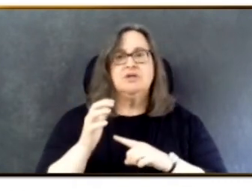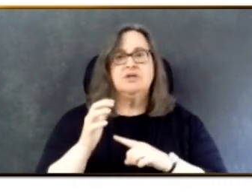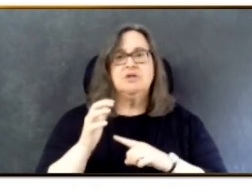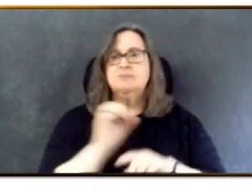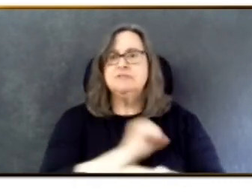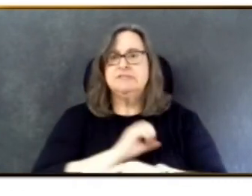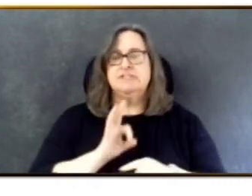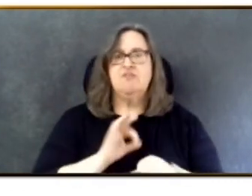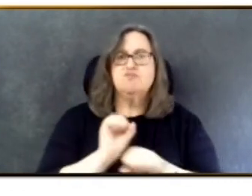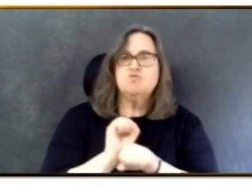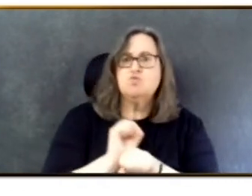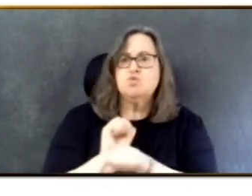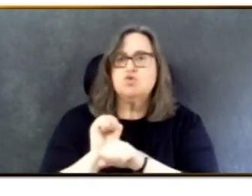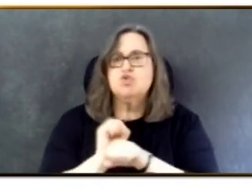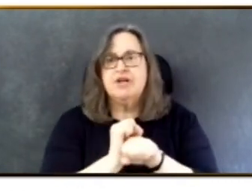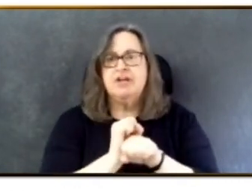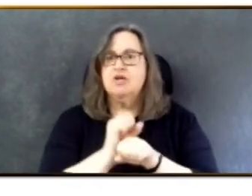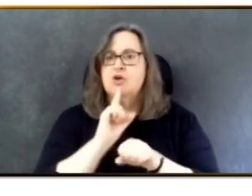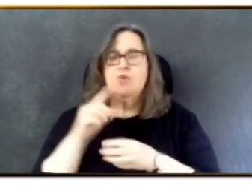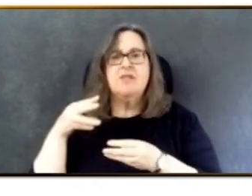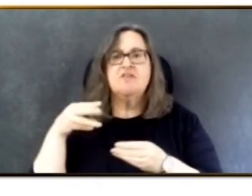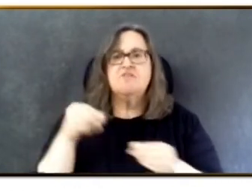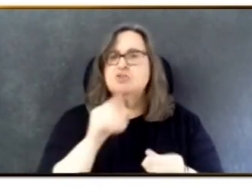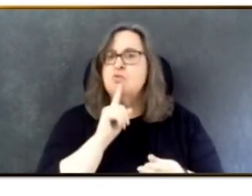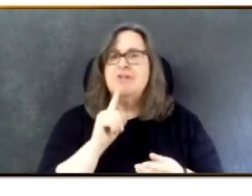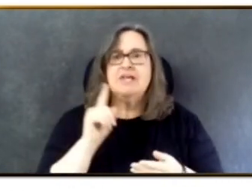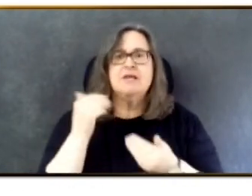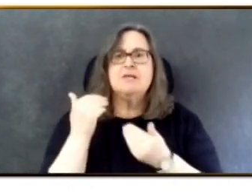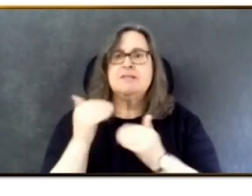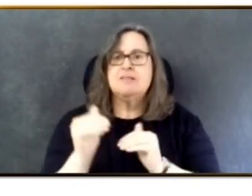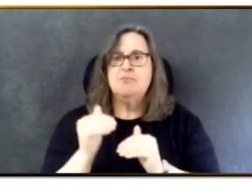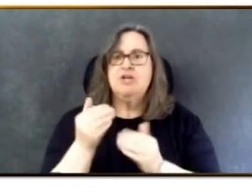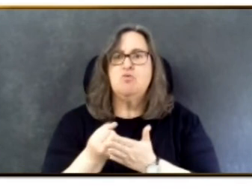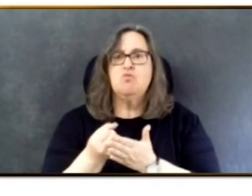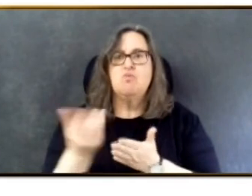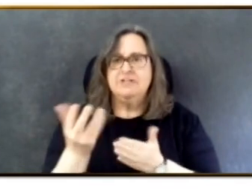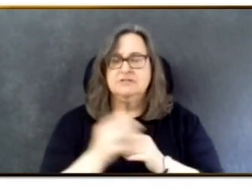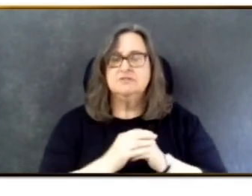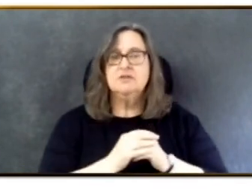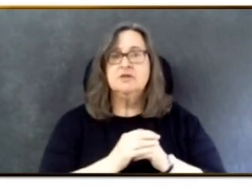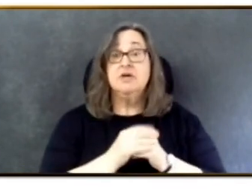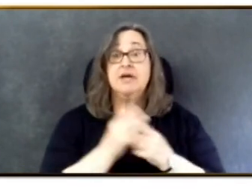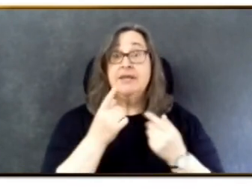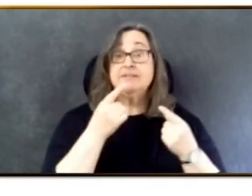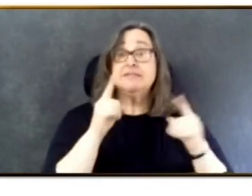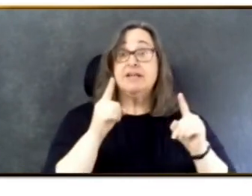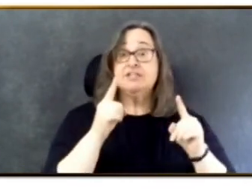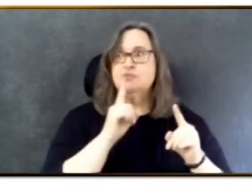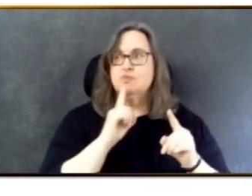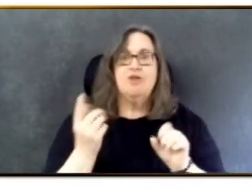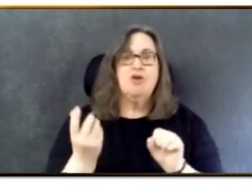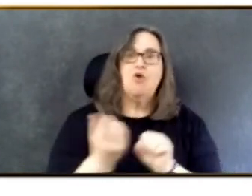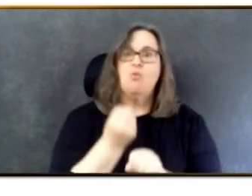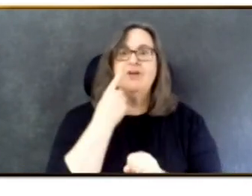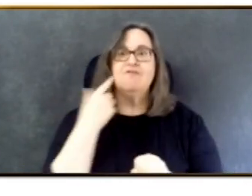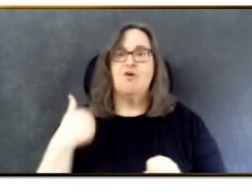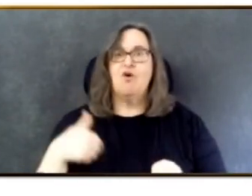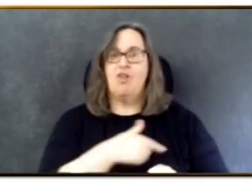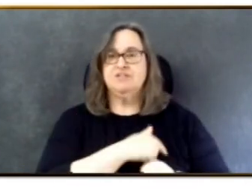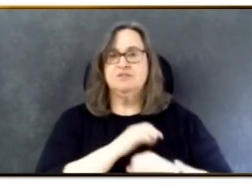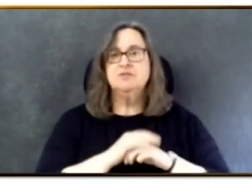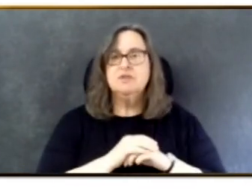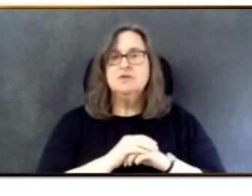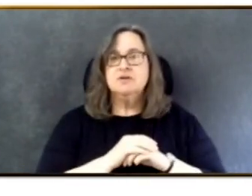maximizing efficiency and minimizing waste. Their success is a win for all of us. By sheer